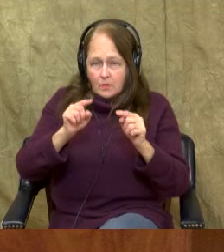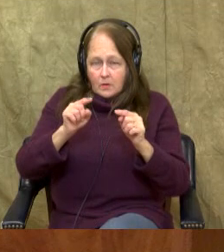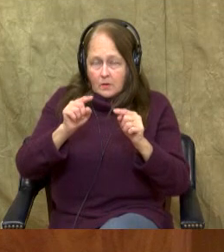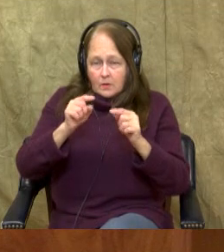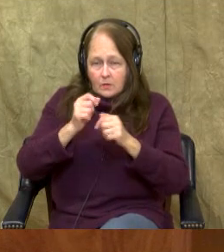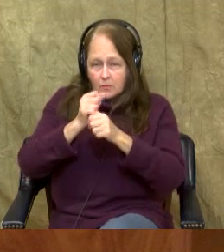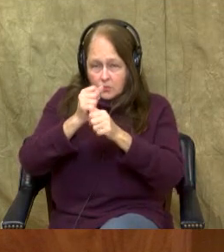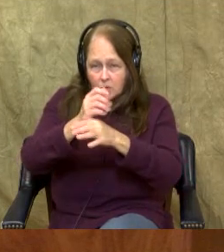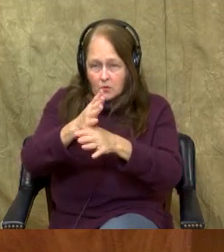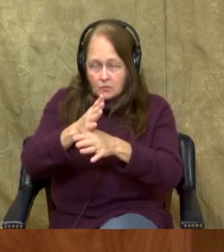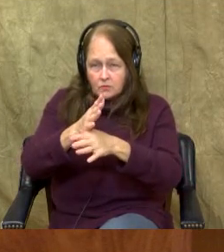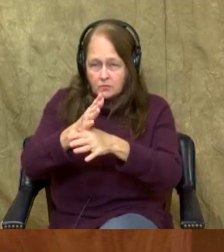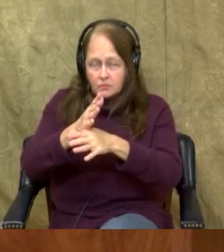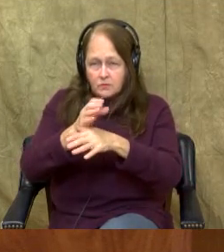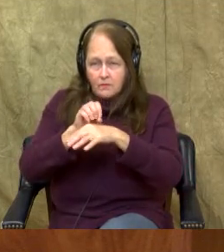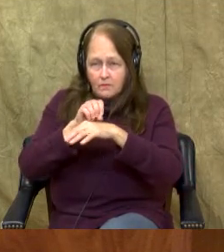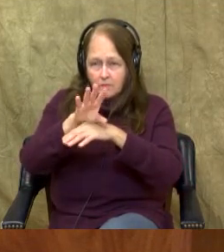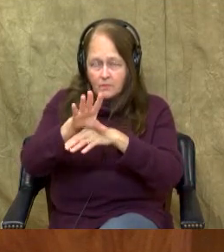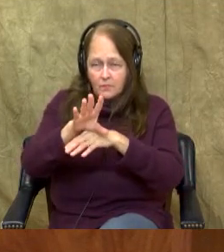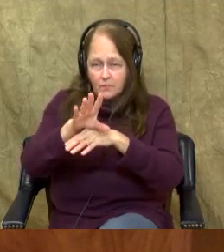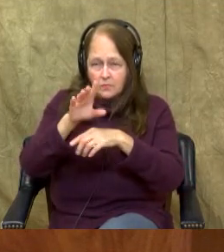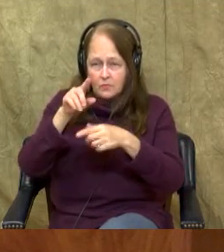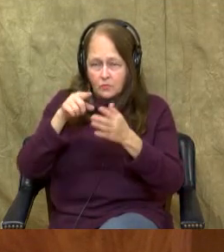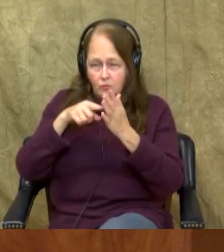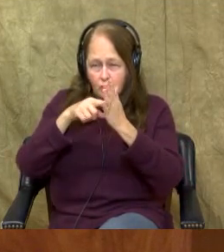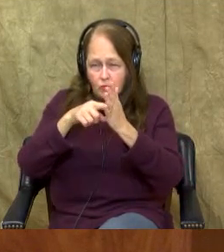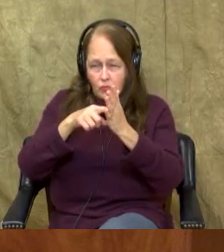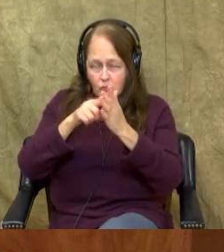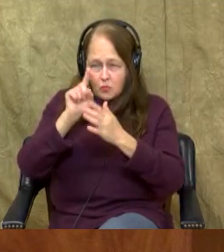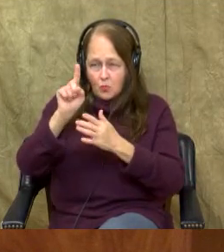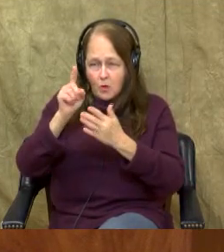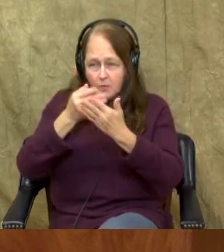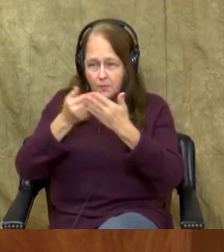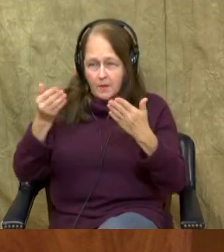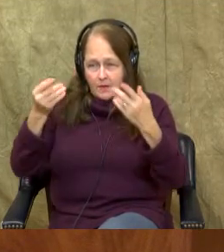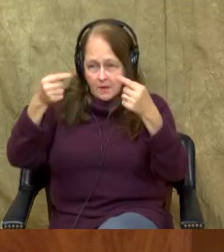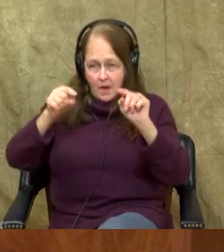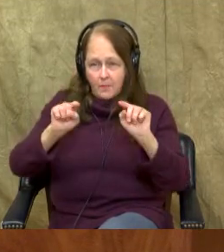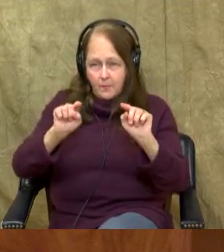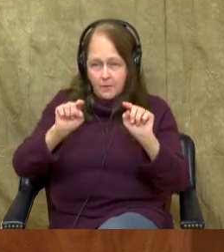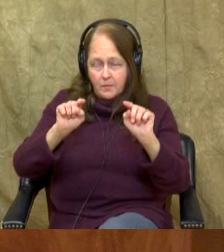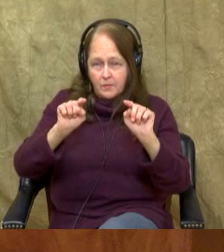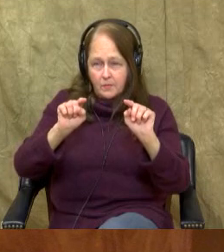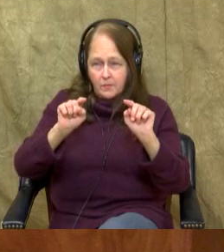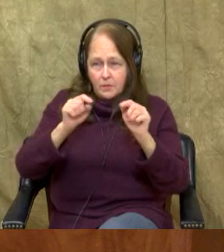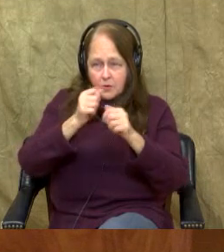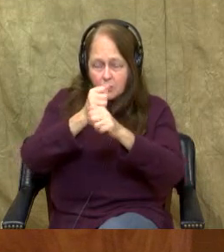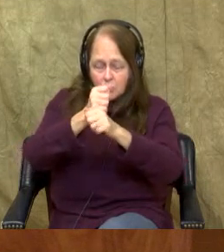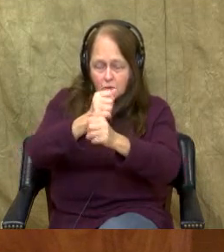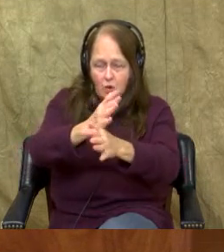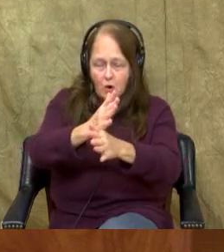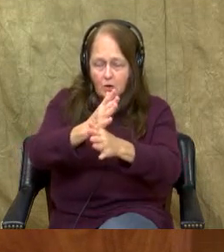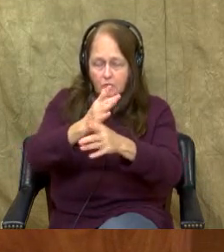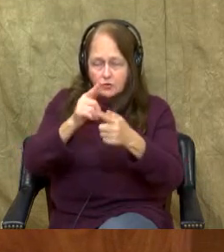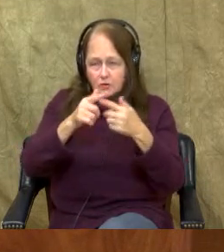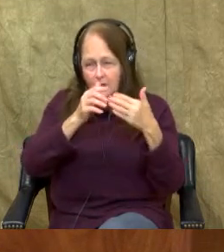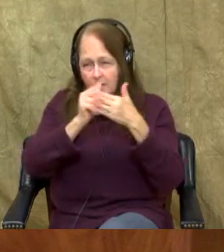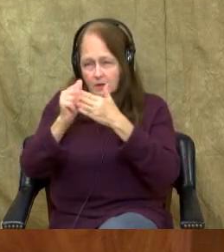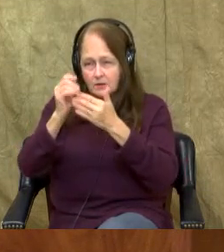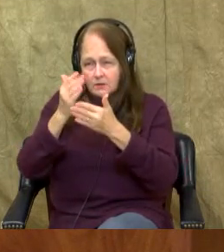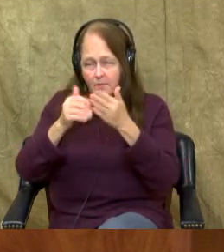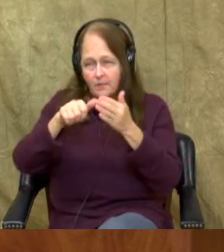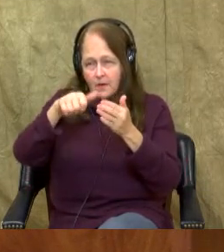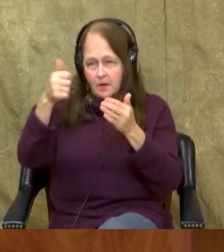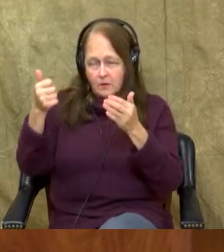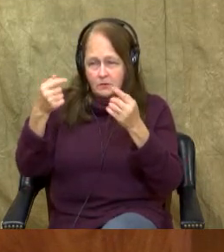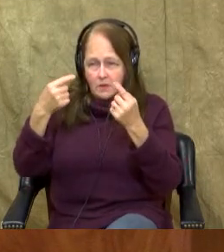and effect, is when a passage shows how one thing happens, which is the cause, and it leads to something else